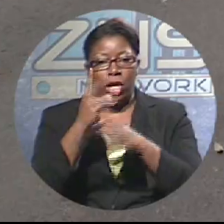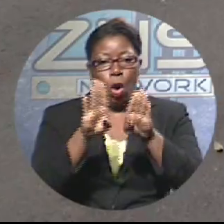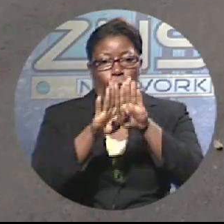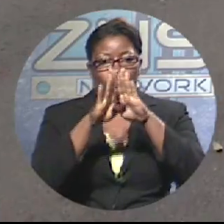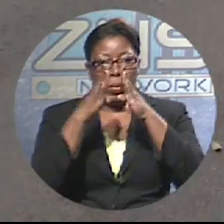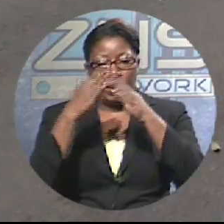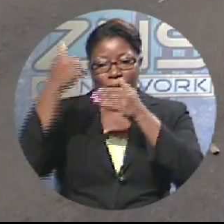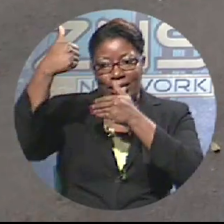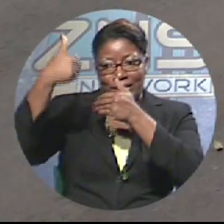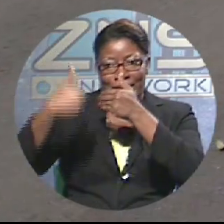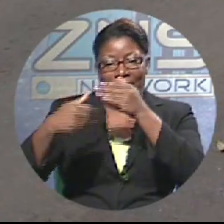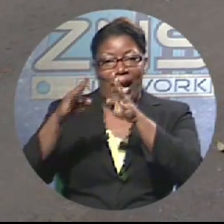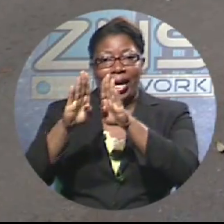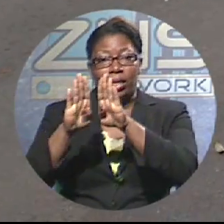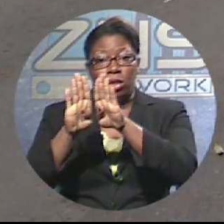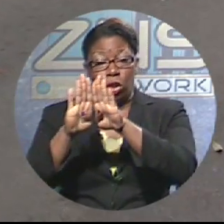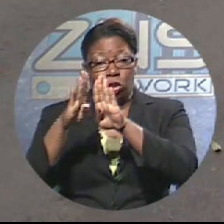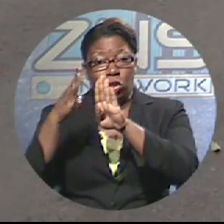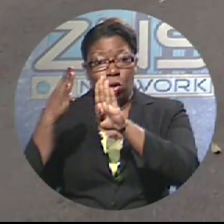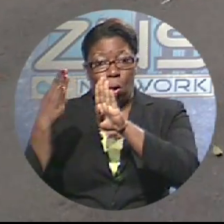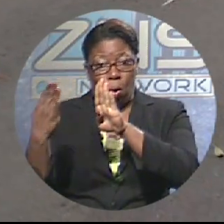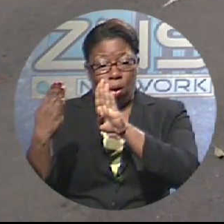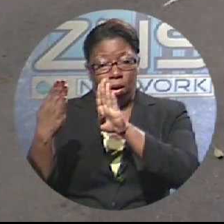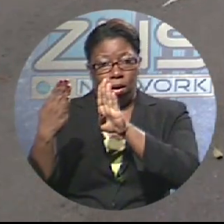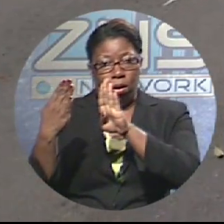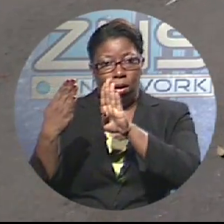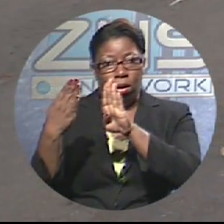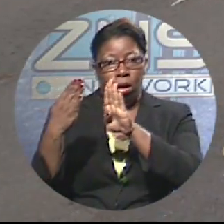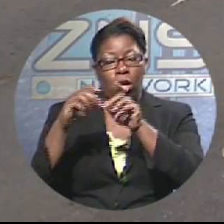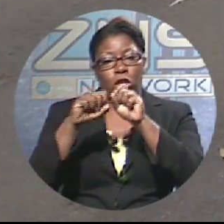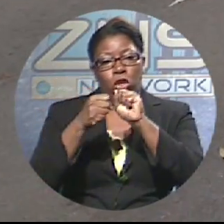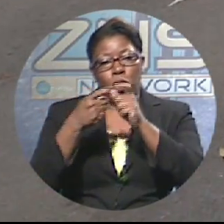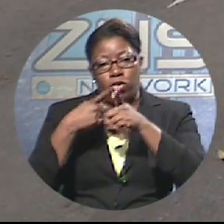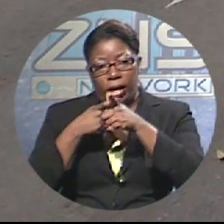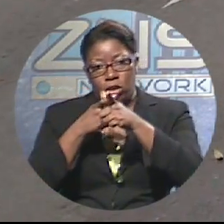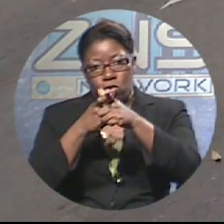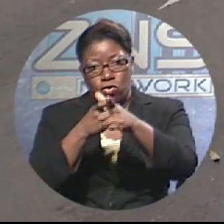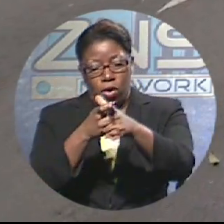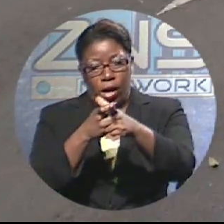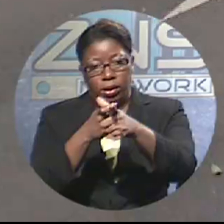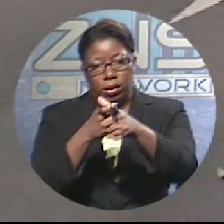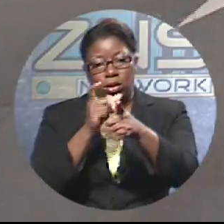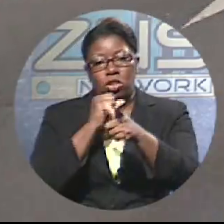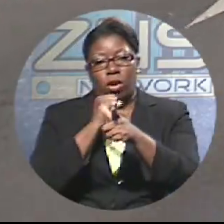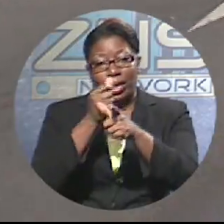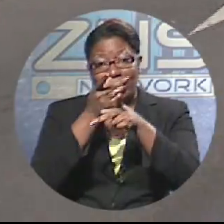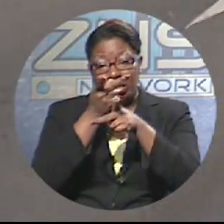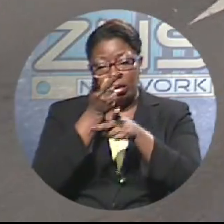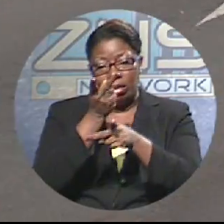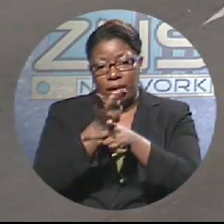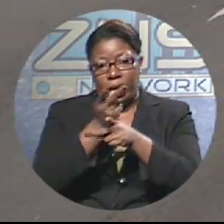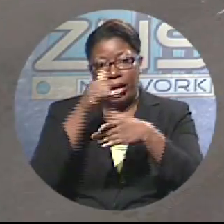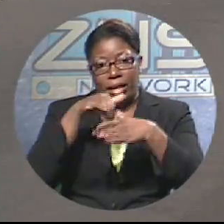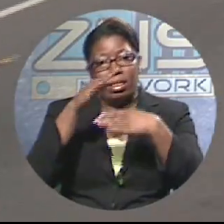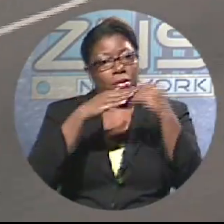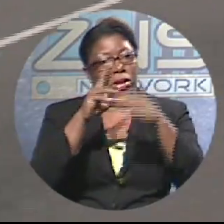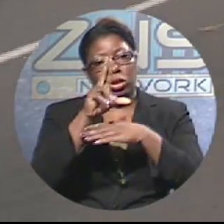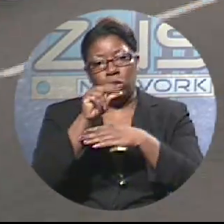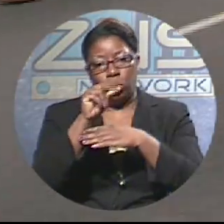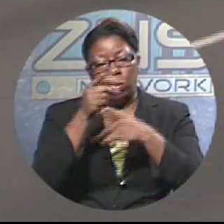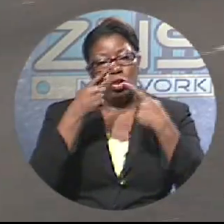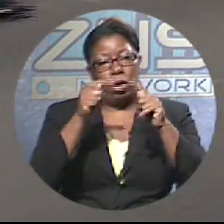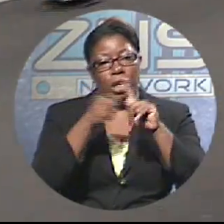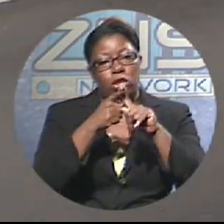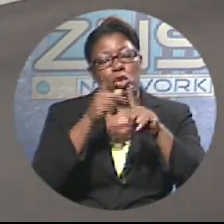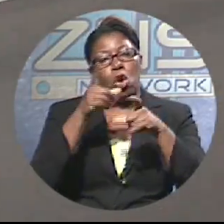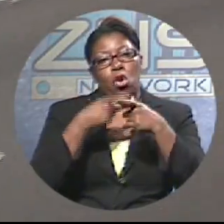out, but can't trap yourself in there. They run in the back and leave us. So we had to fend for ourselves in there. So we just run out the